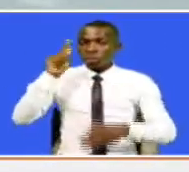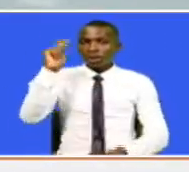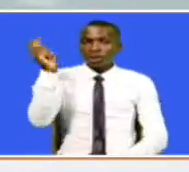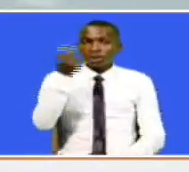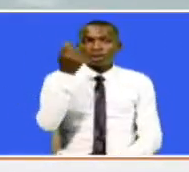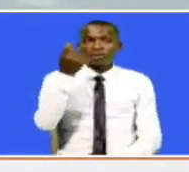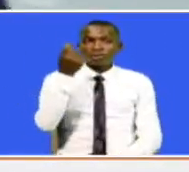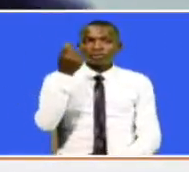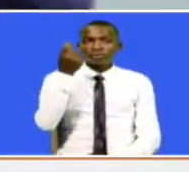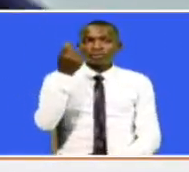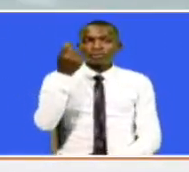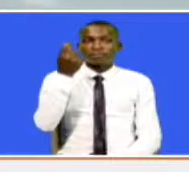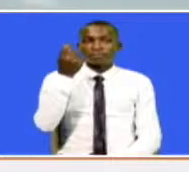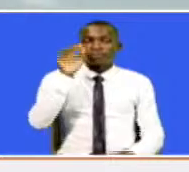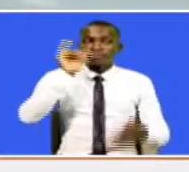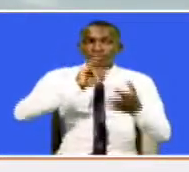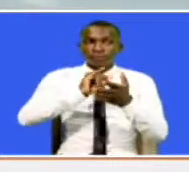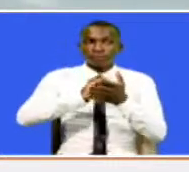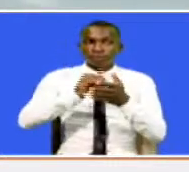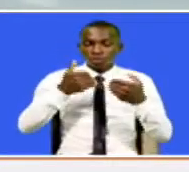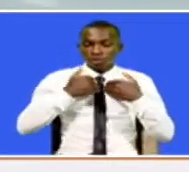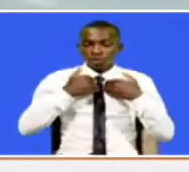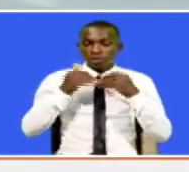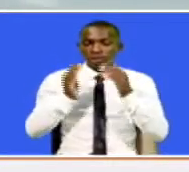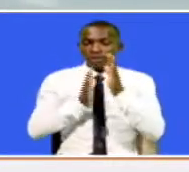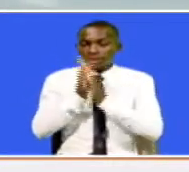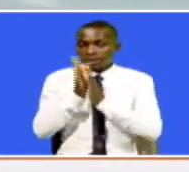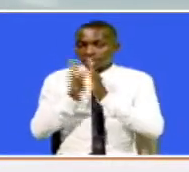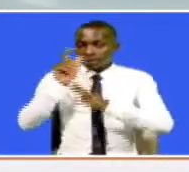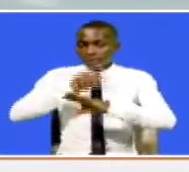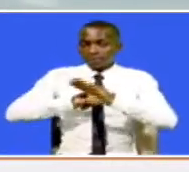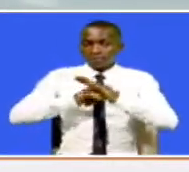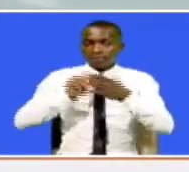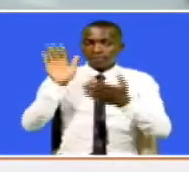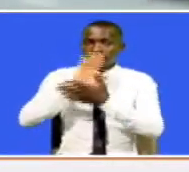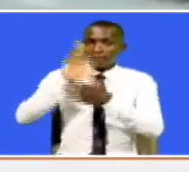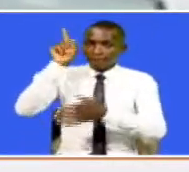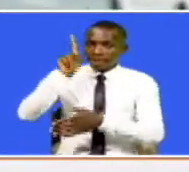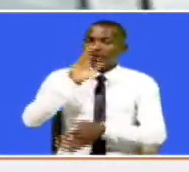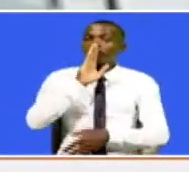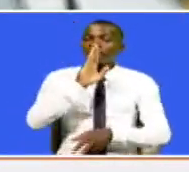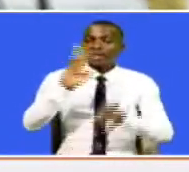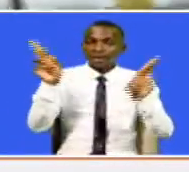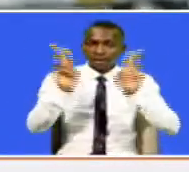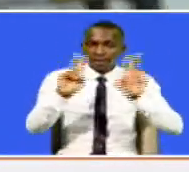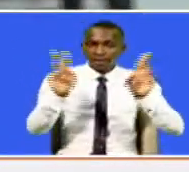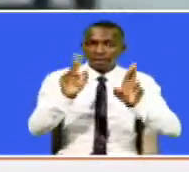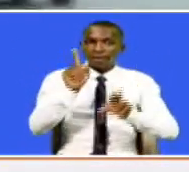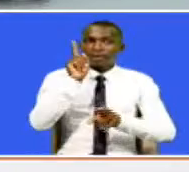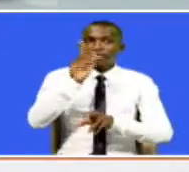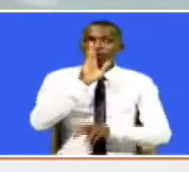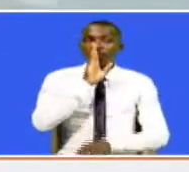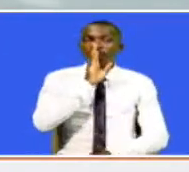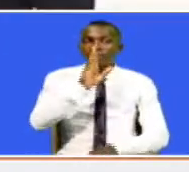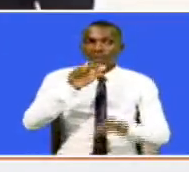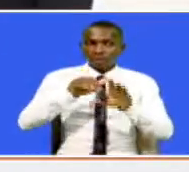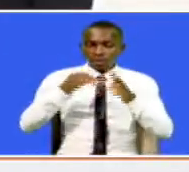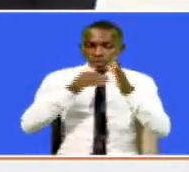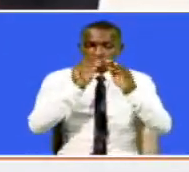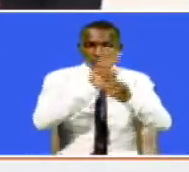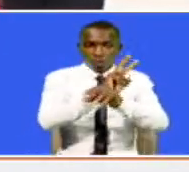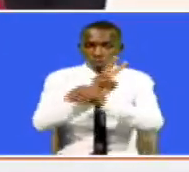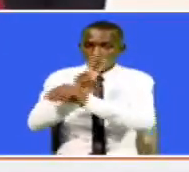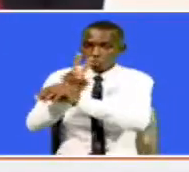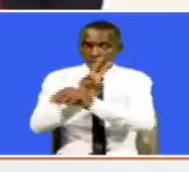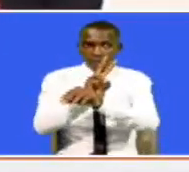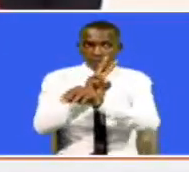for a very interesting times ahead. You must be ready. You must be ready with shock absorbers.